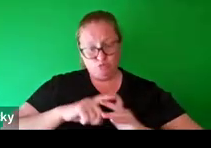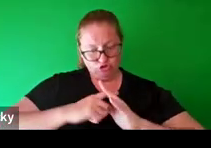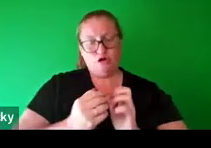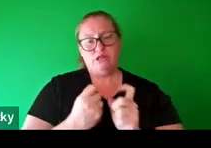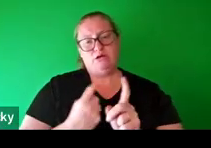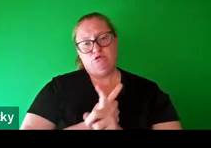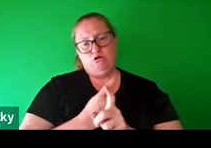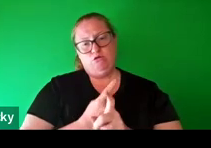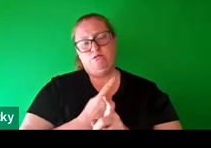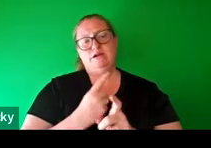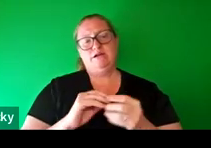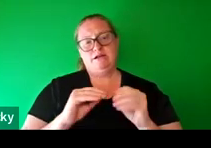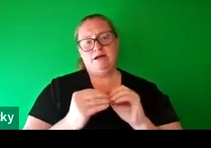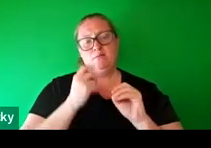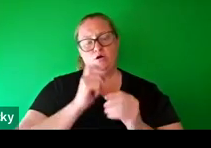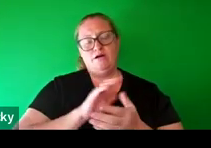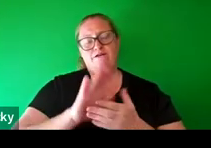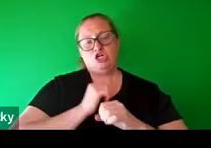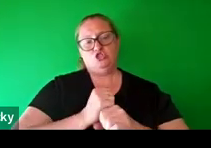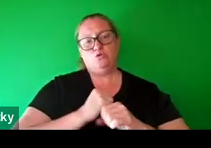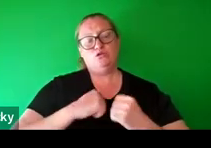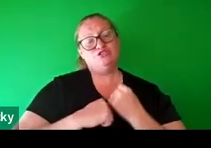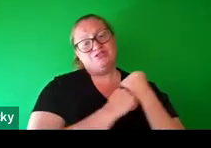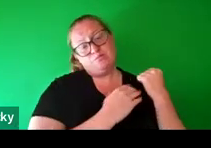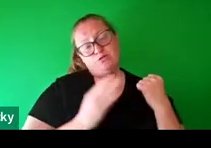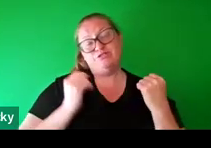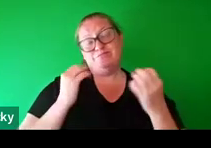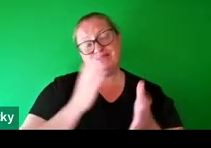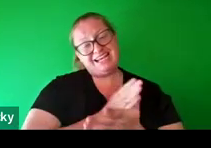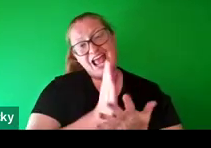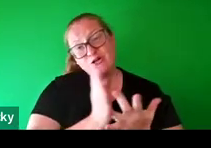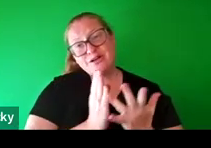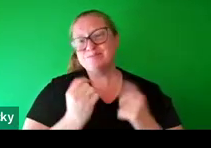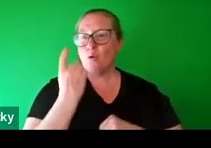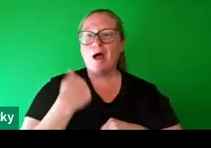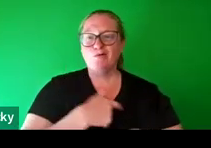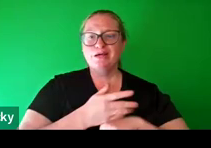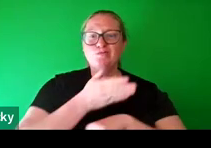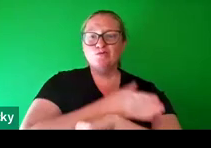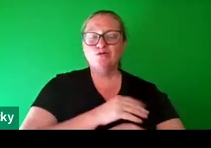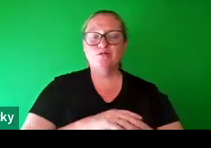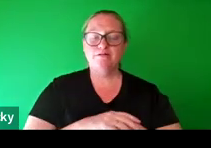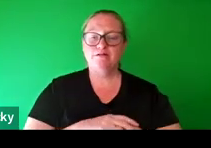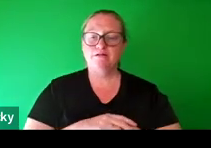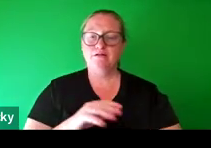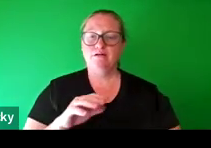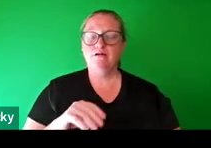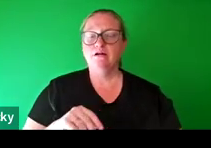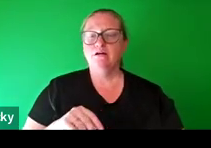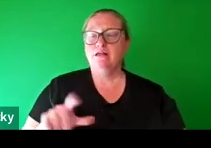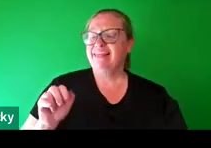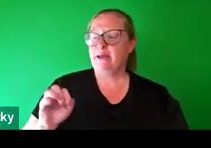custodial support. So yes, it's in a lot of areas, but we're that's one where we improved. Dr. Huntoon, I think you've heard for years